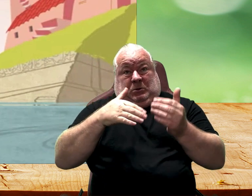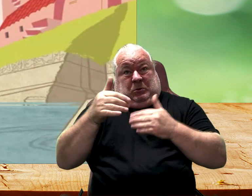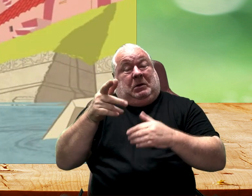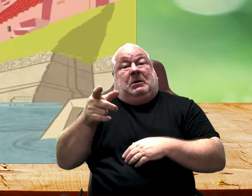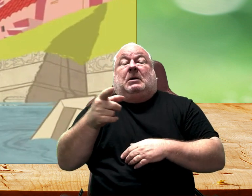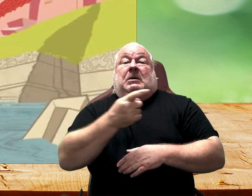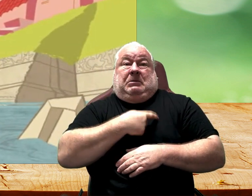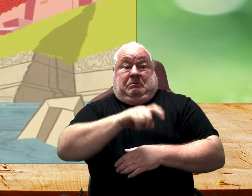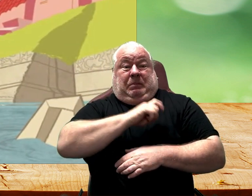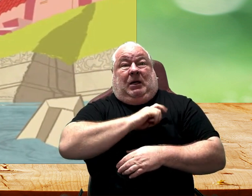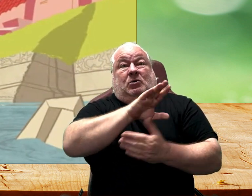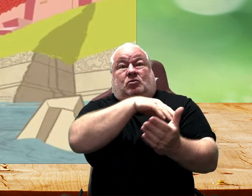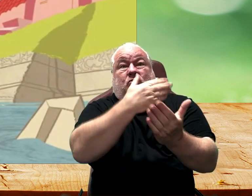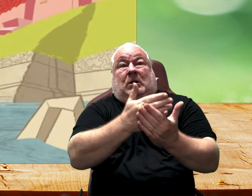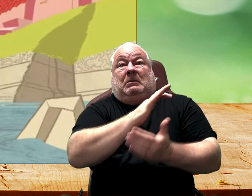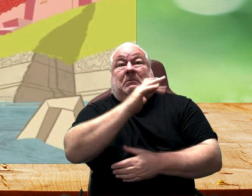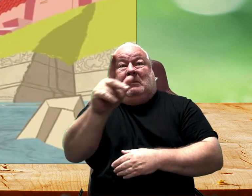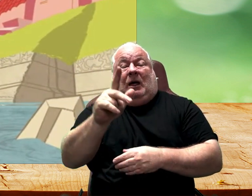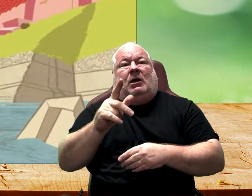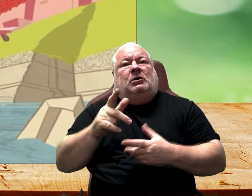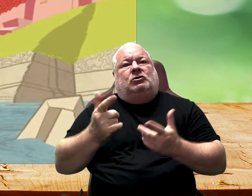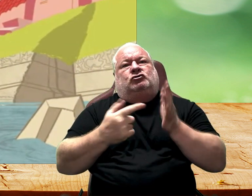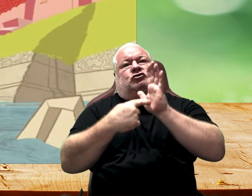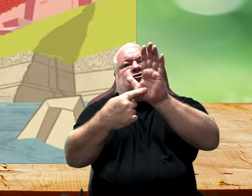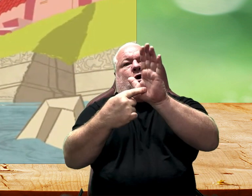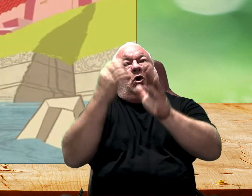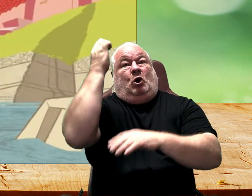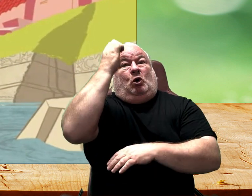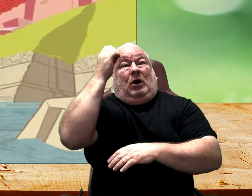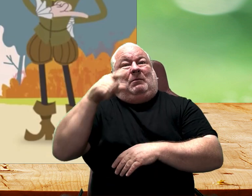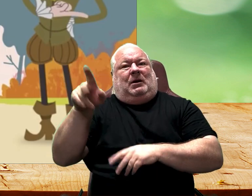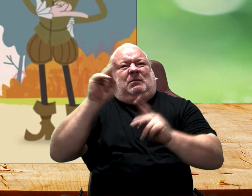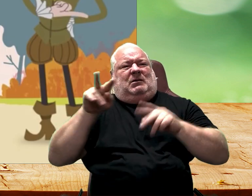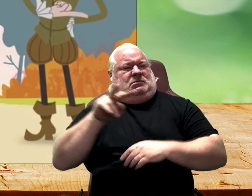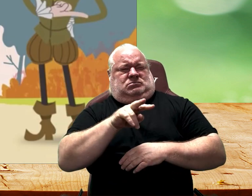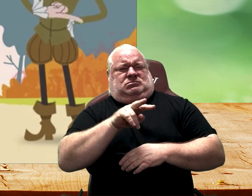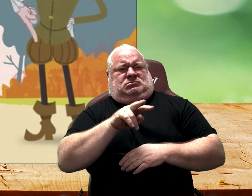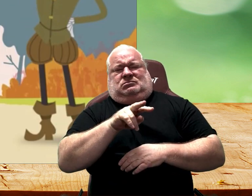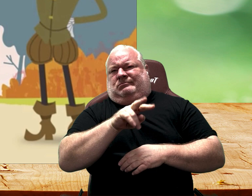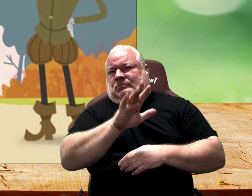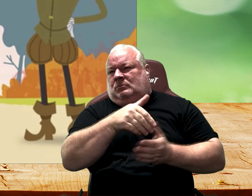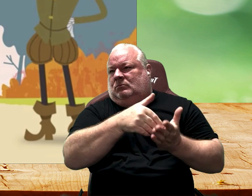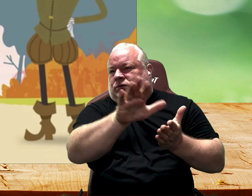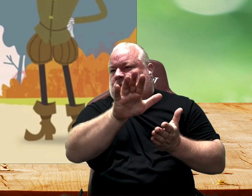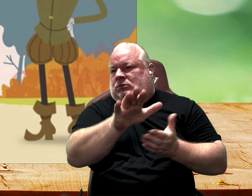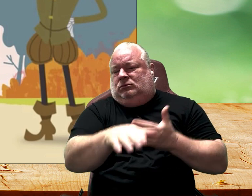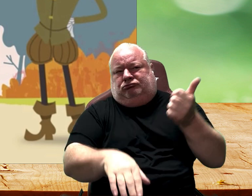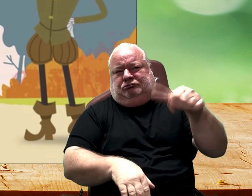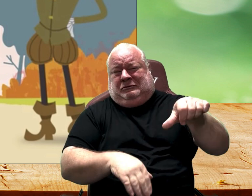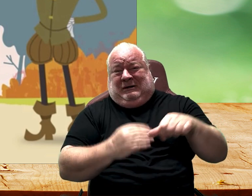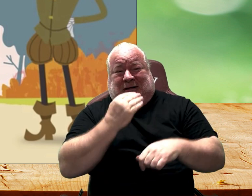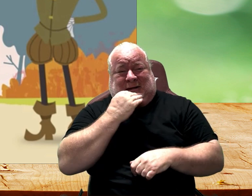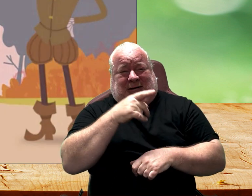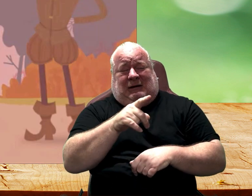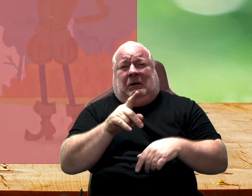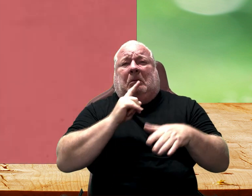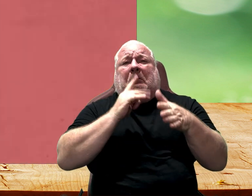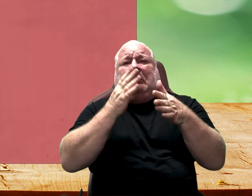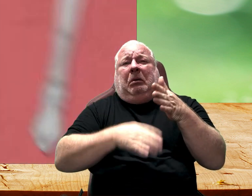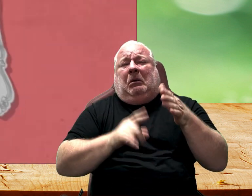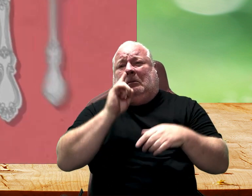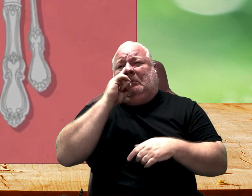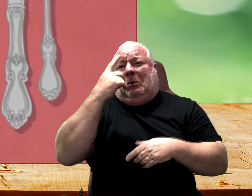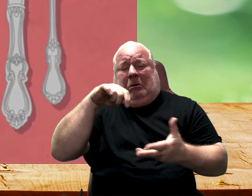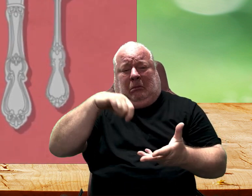Spanish sailors returning from the Andes first brought potatoes to Europe, the spuds were duds. Europeans simply didn't want to